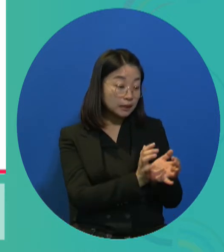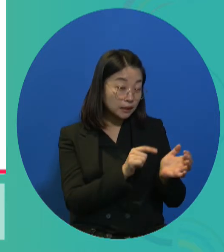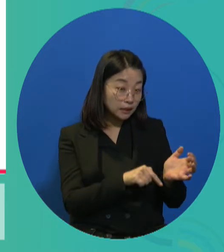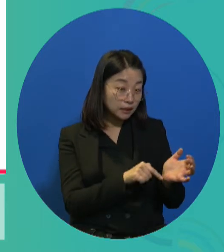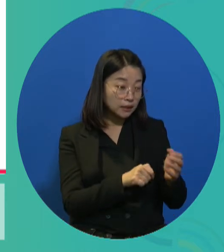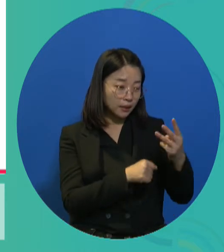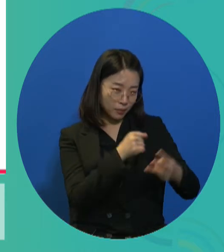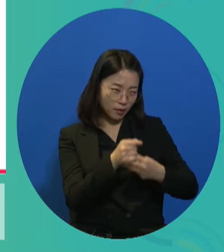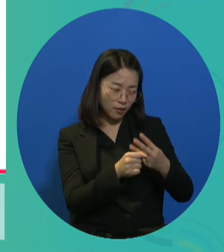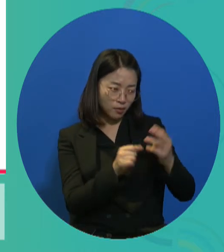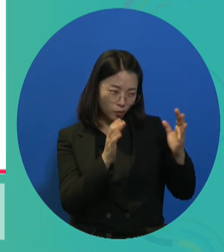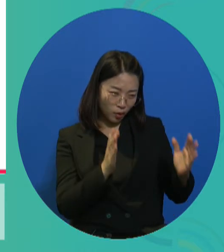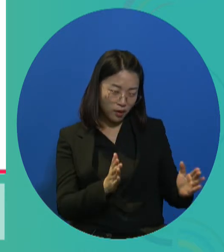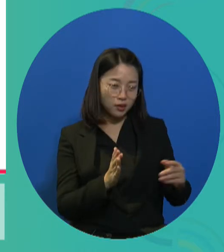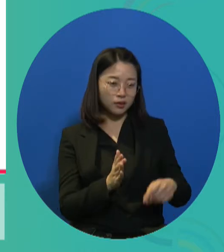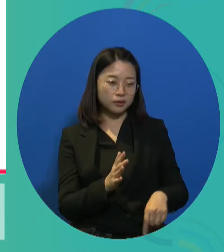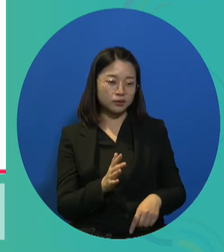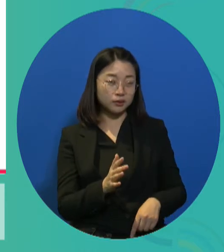DPAC